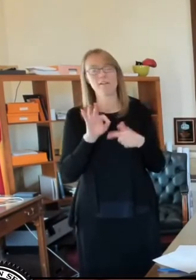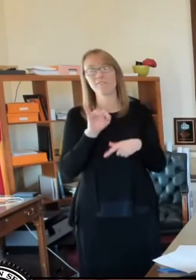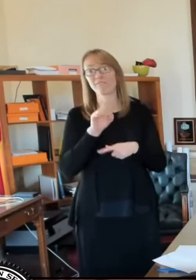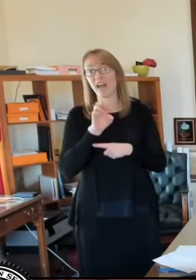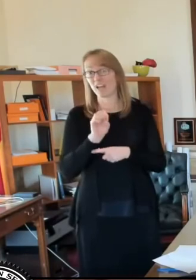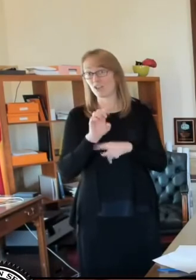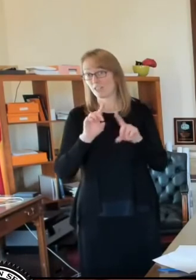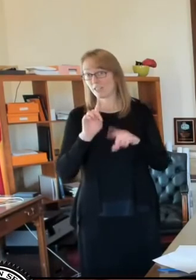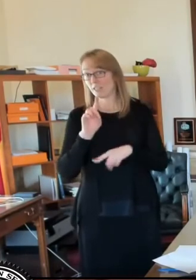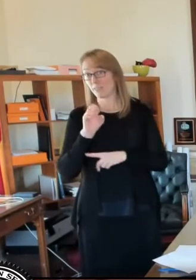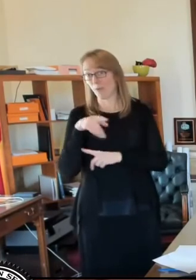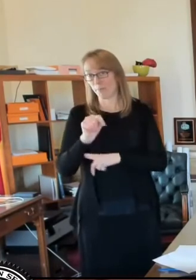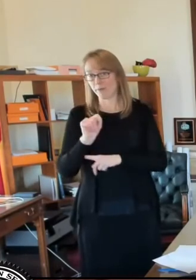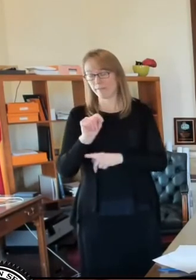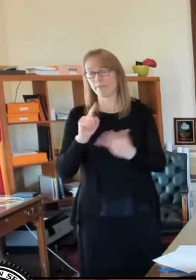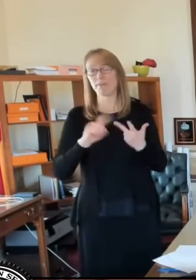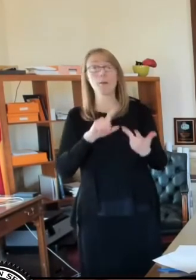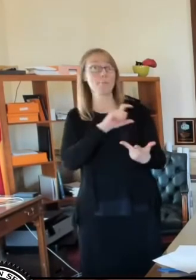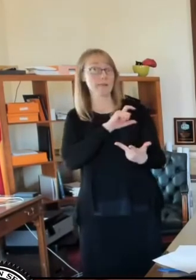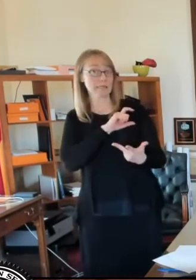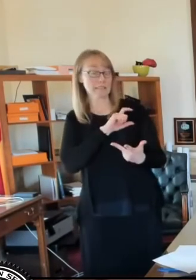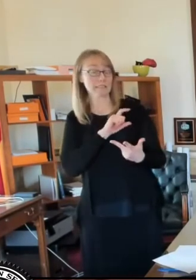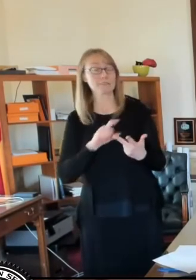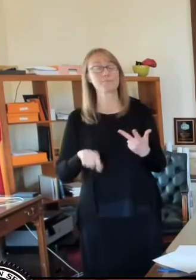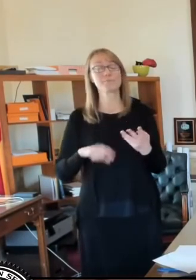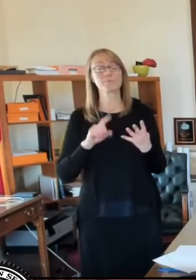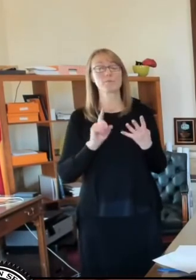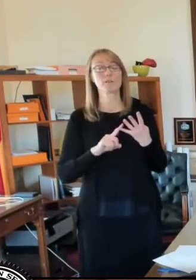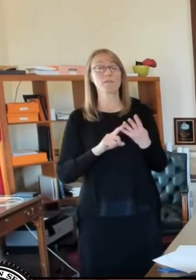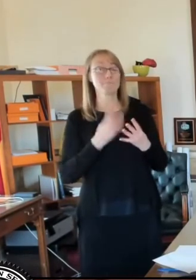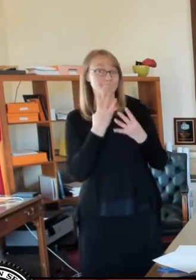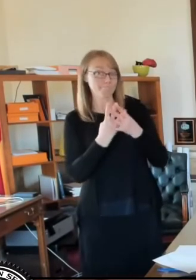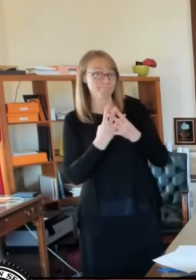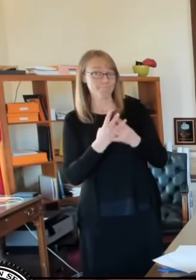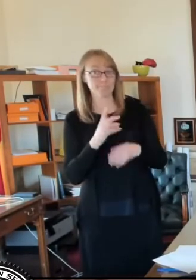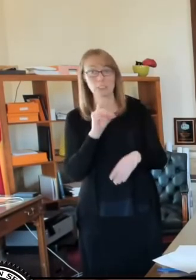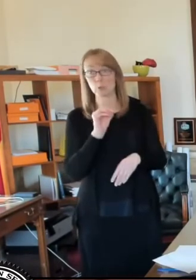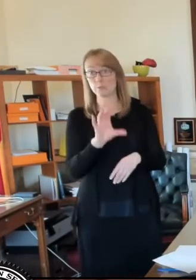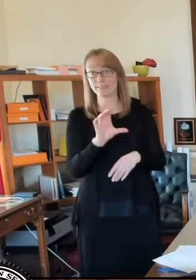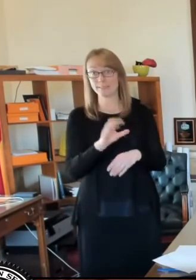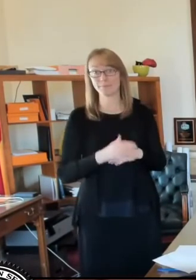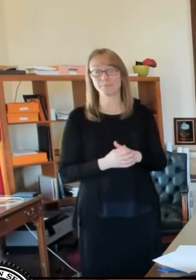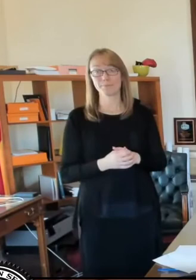calls, police department, corrections facilities,